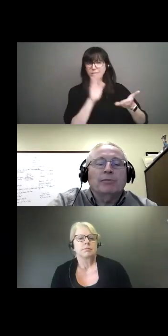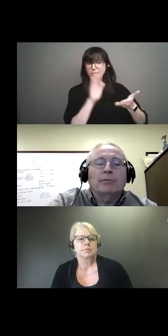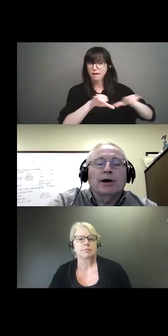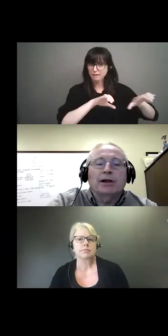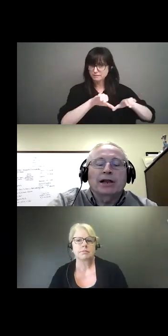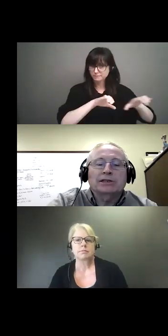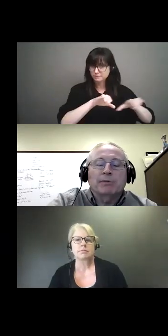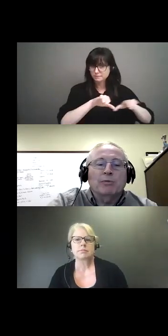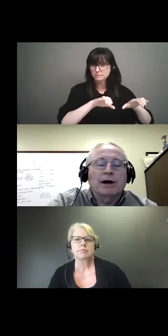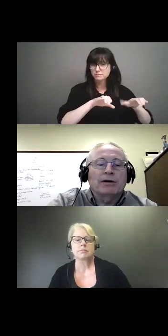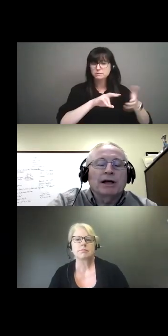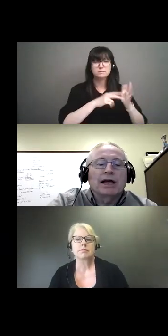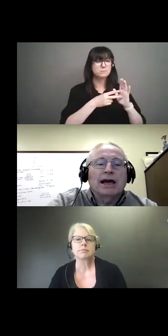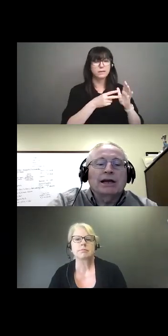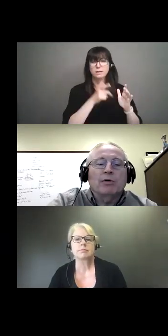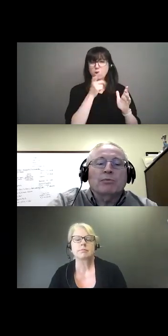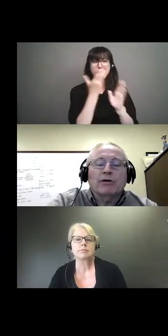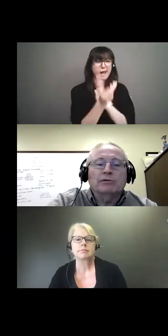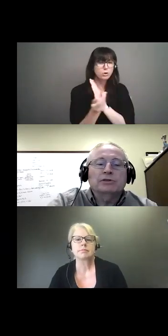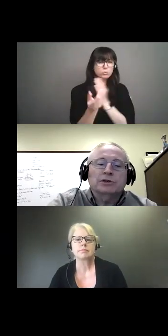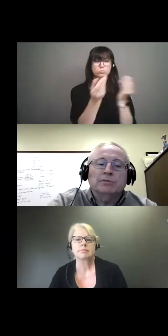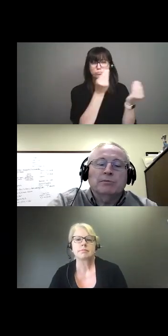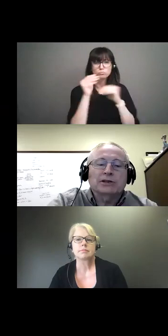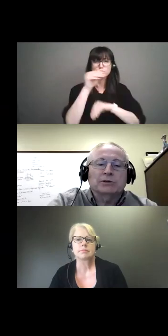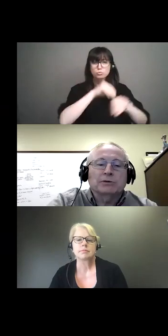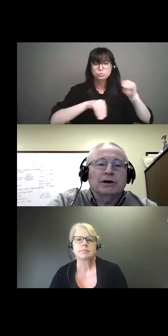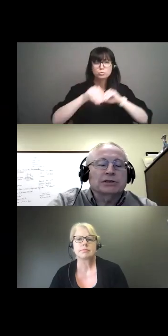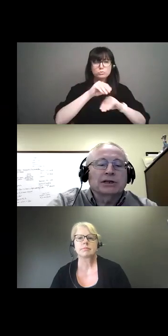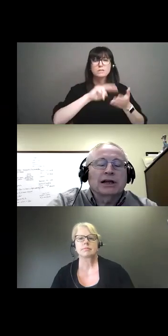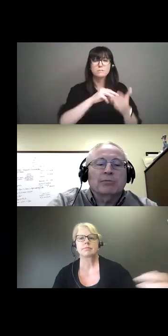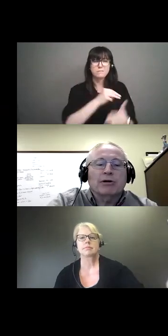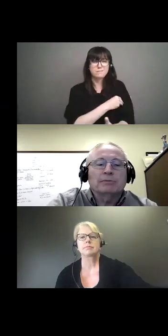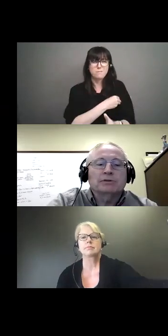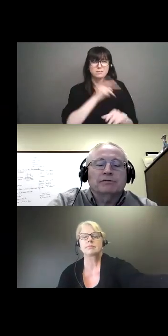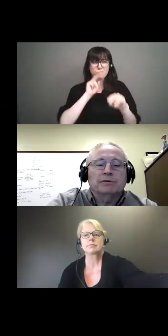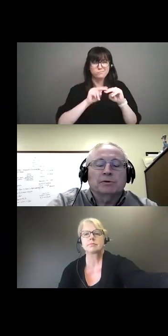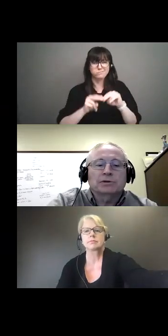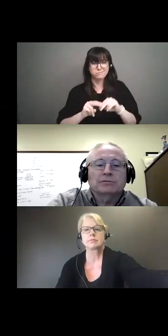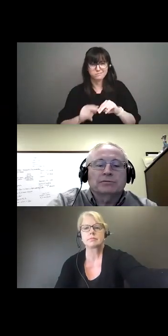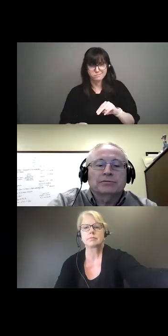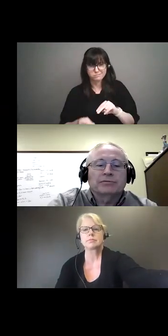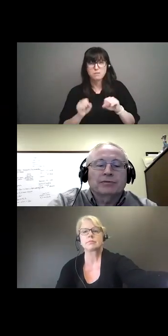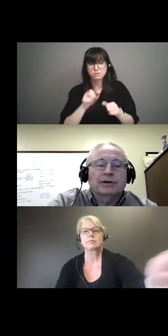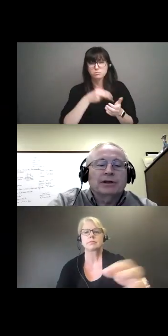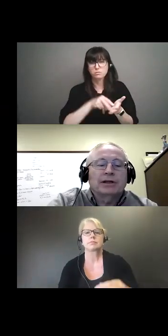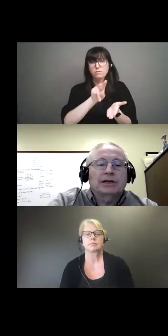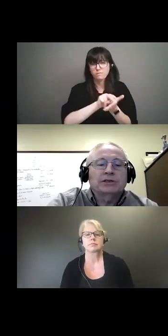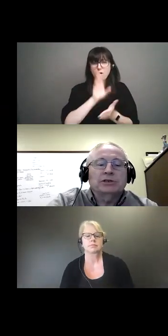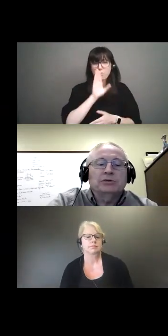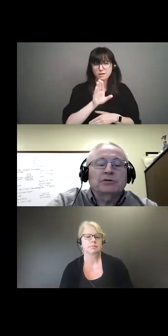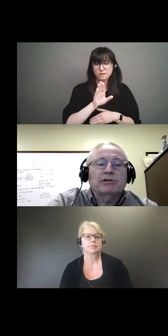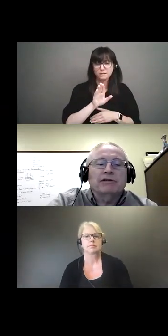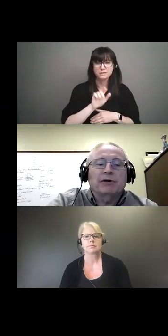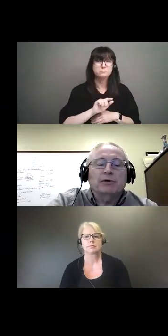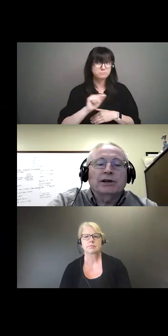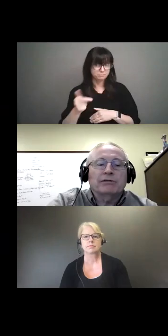therefore less mobile, and more prone to muscle loss and problems of falls. There's a 2